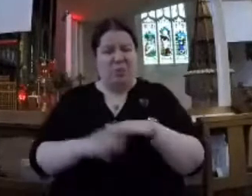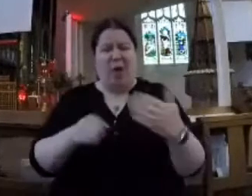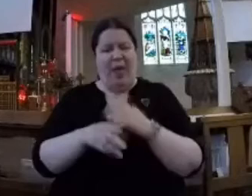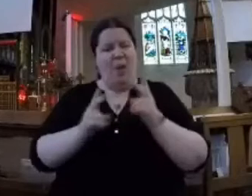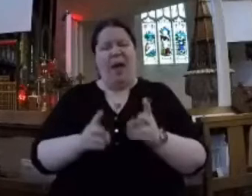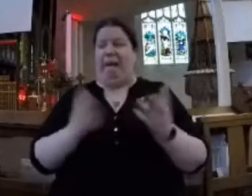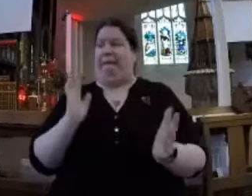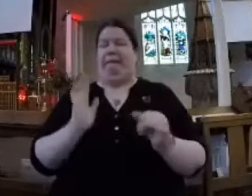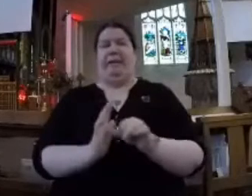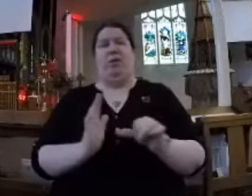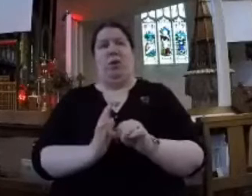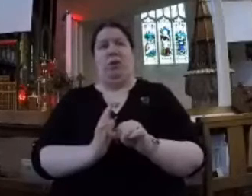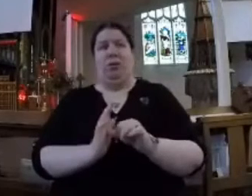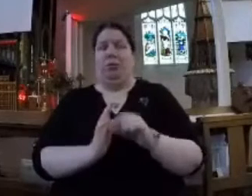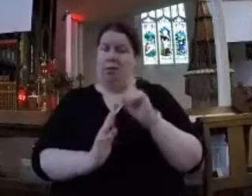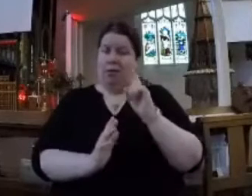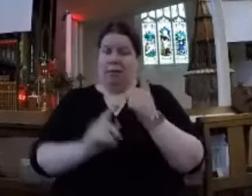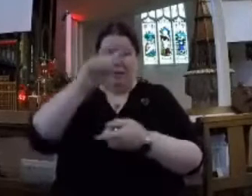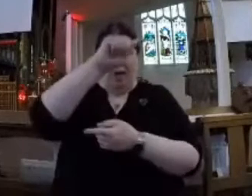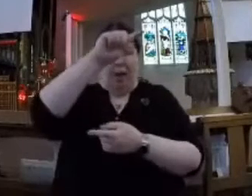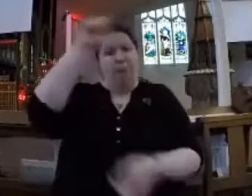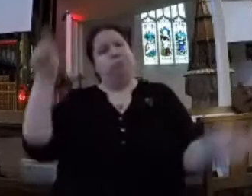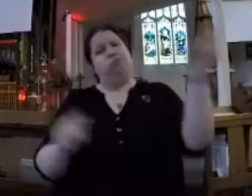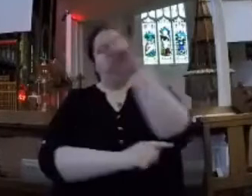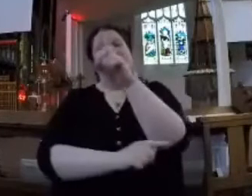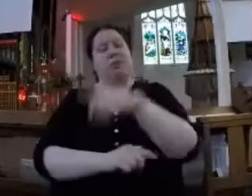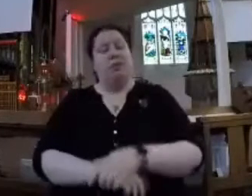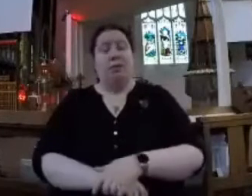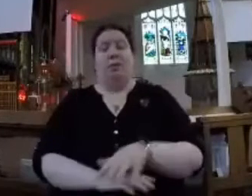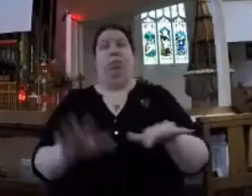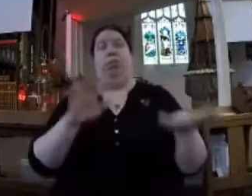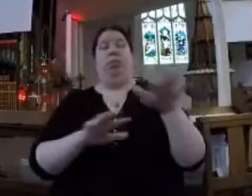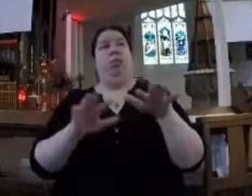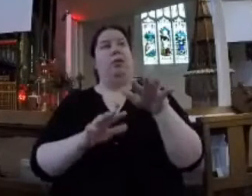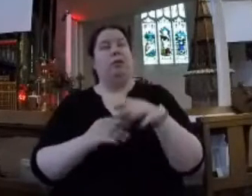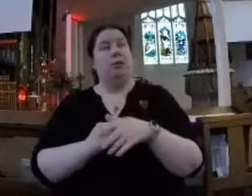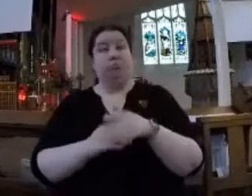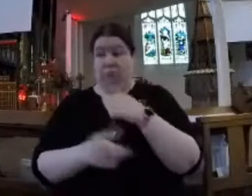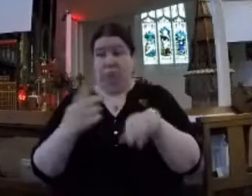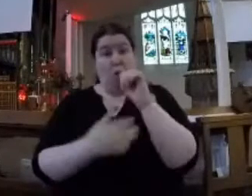world. No, this is the upside down kingdom. And if we're